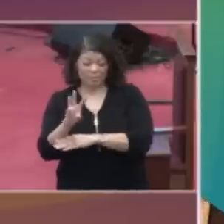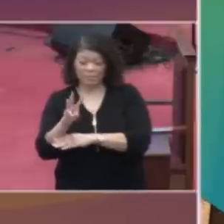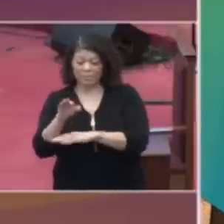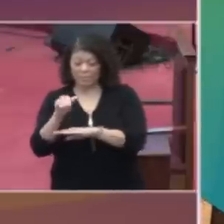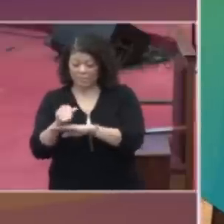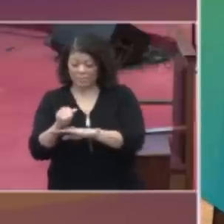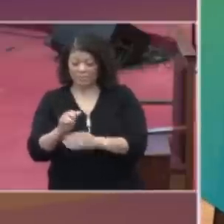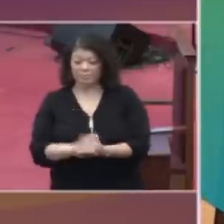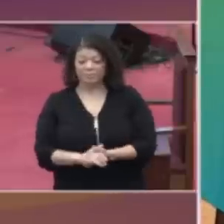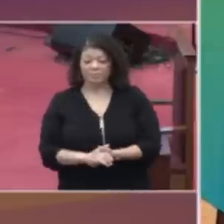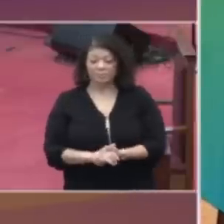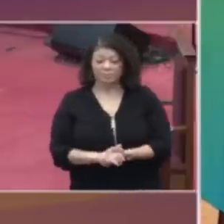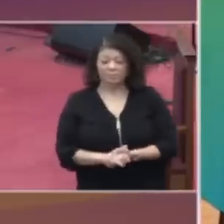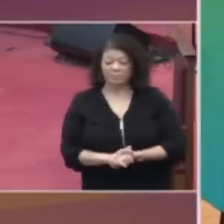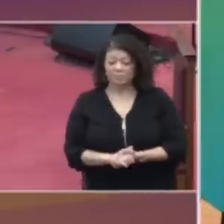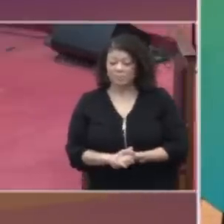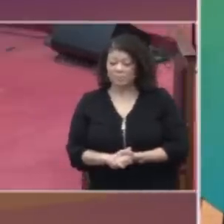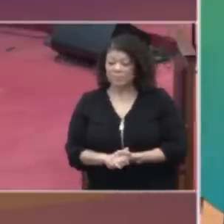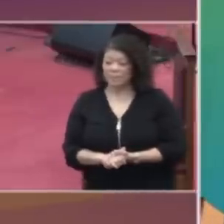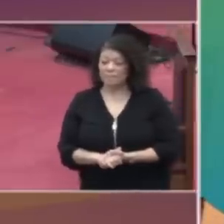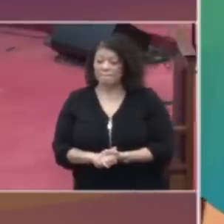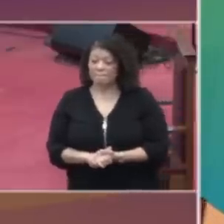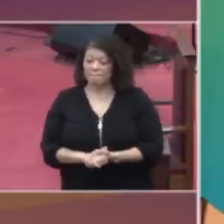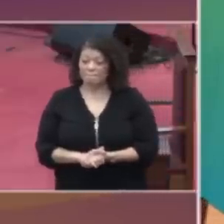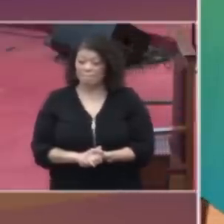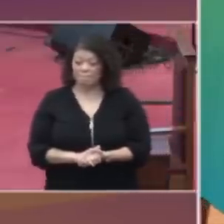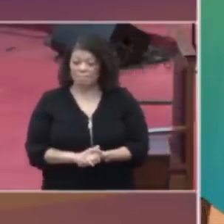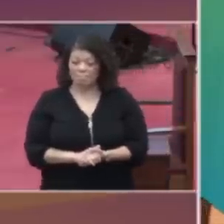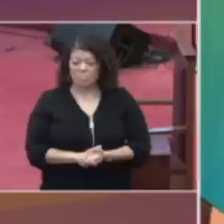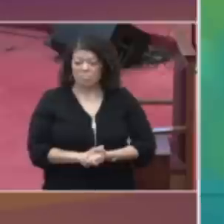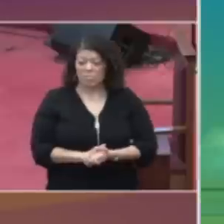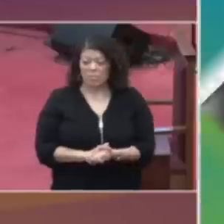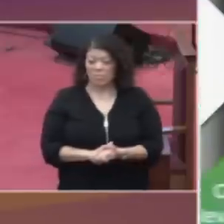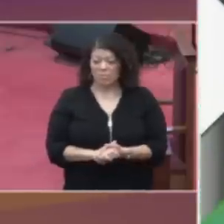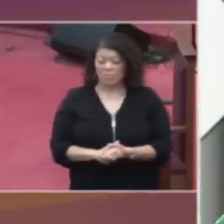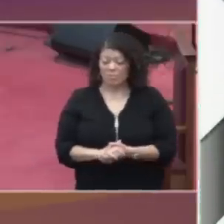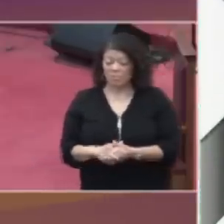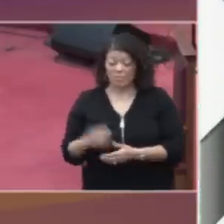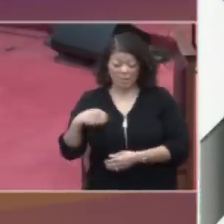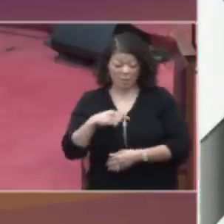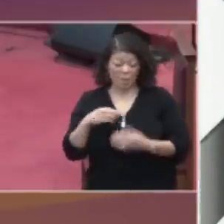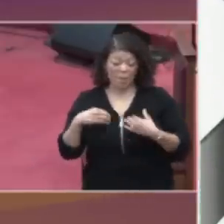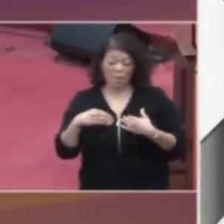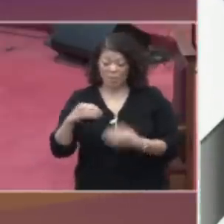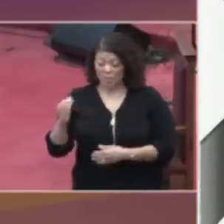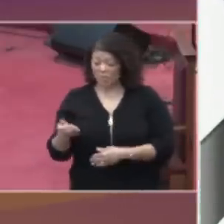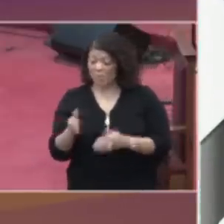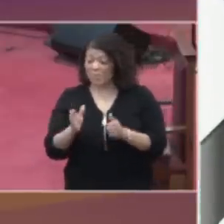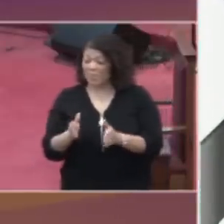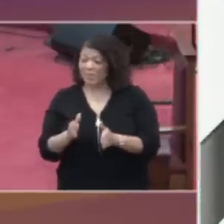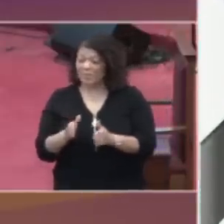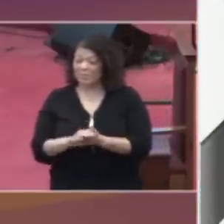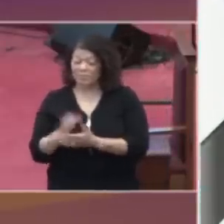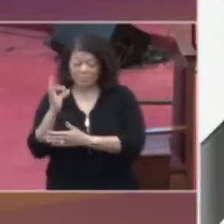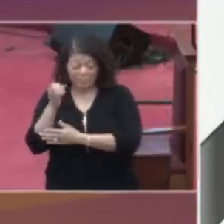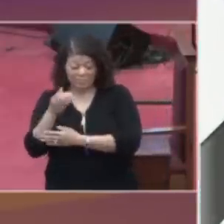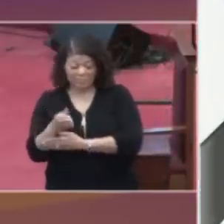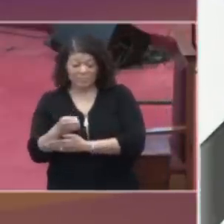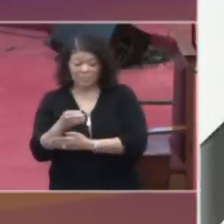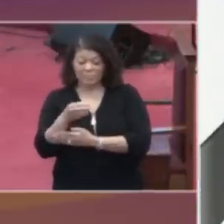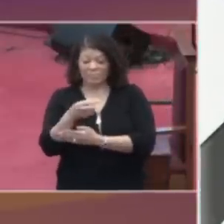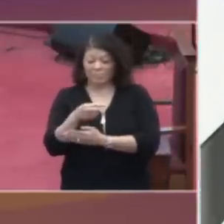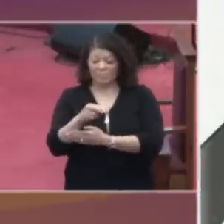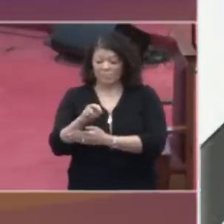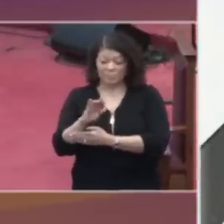located at 271 Paulson Avenue in East Liberty, featuring guest preacher Reverend Glenn Grayson,